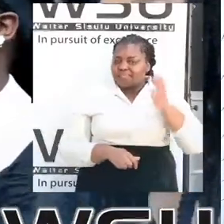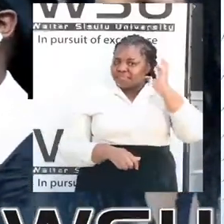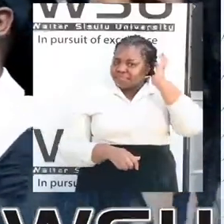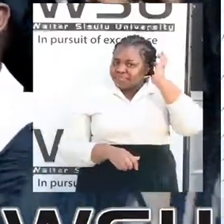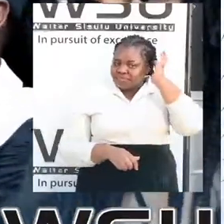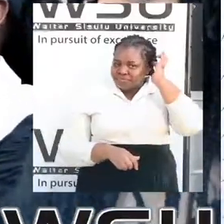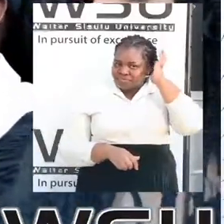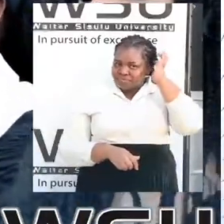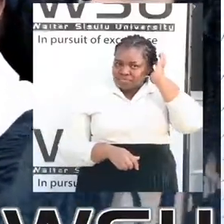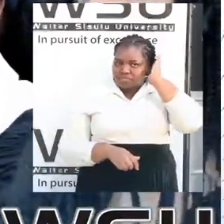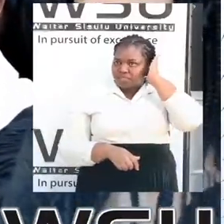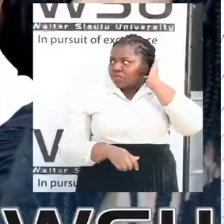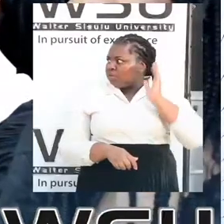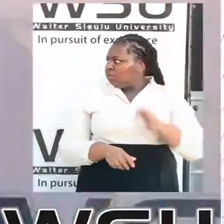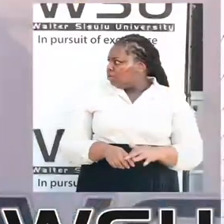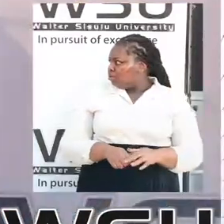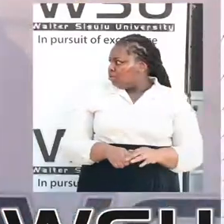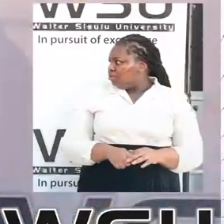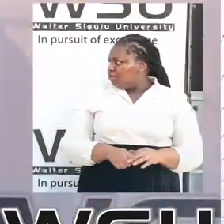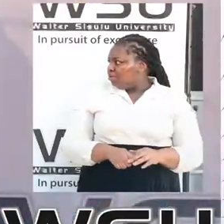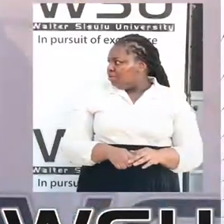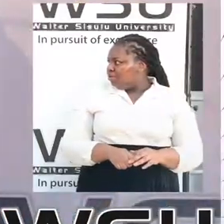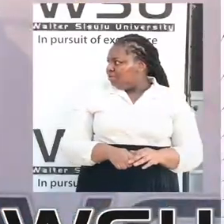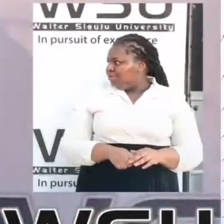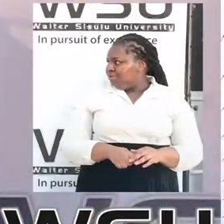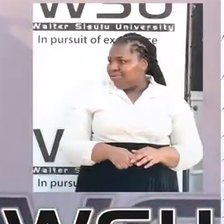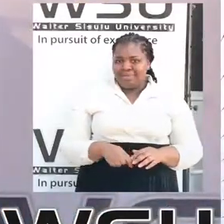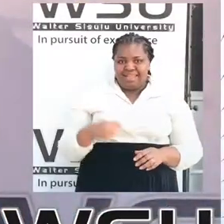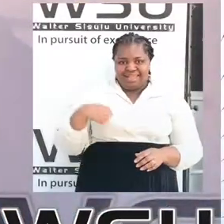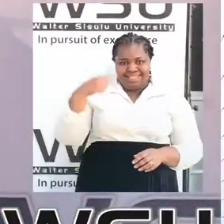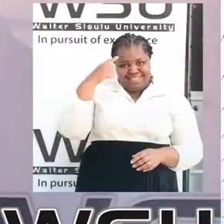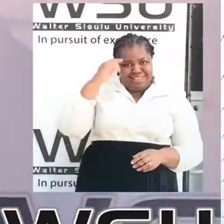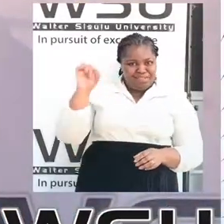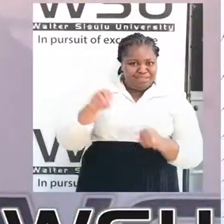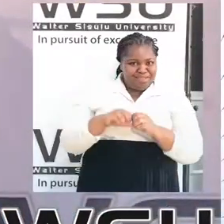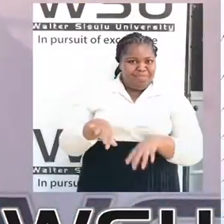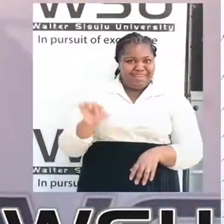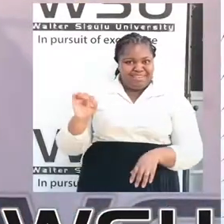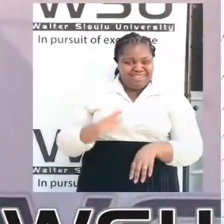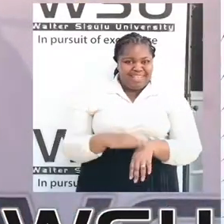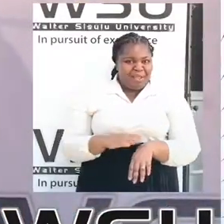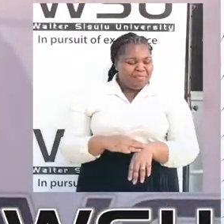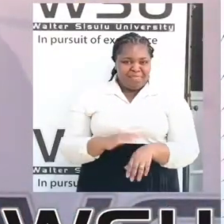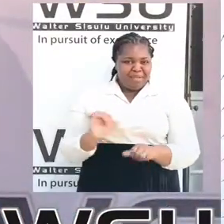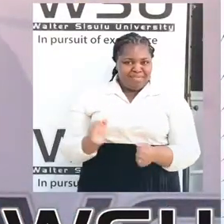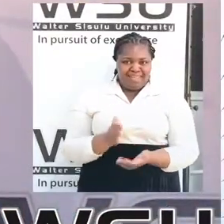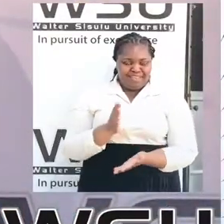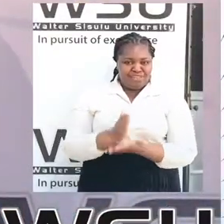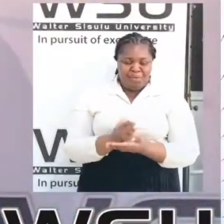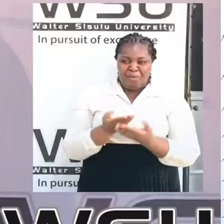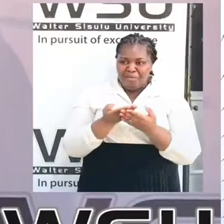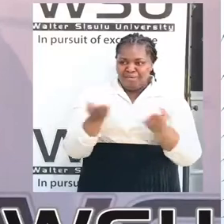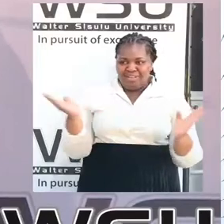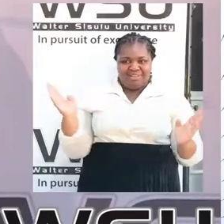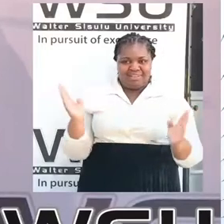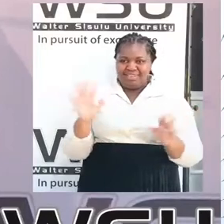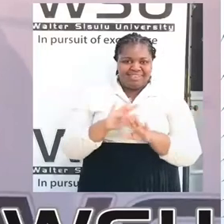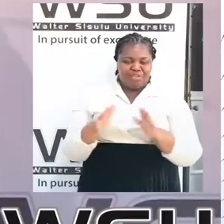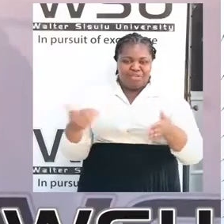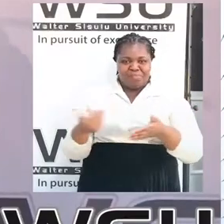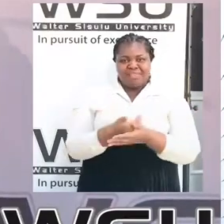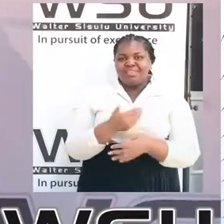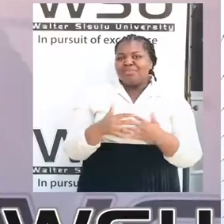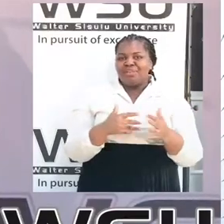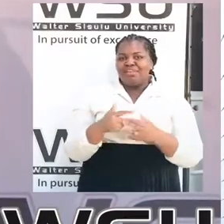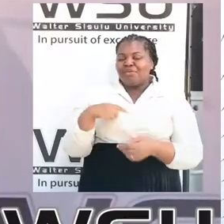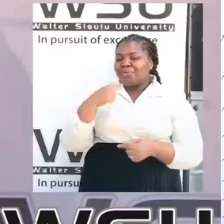I think you spend your time ensuring that everyone doesn't miss what